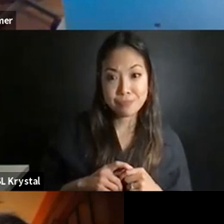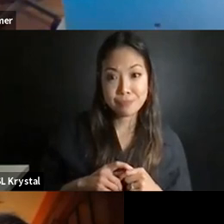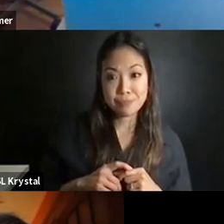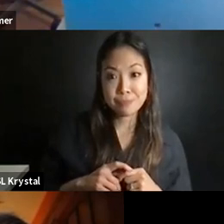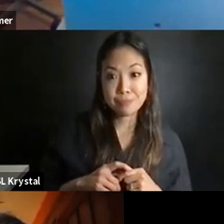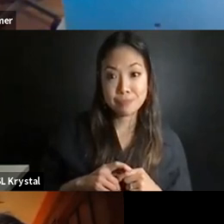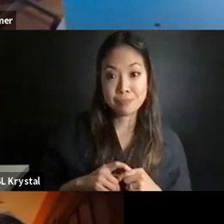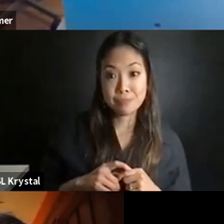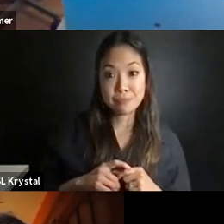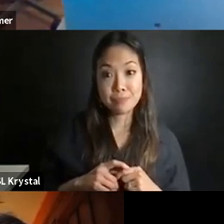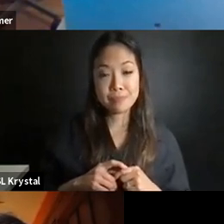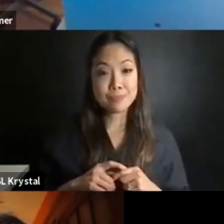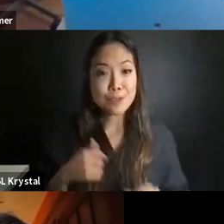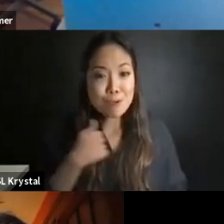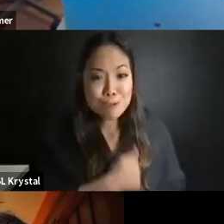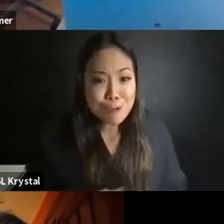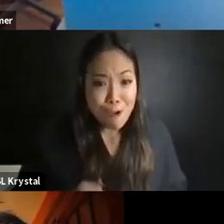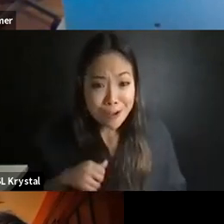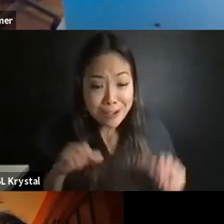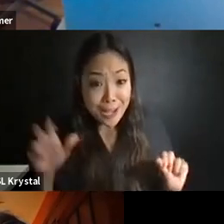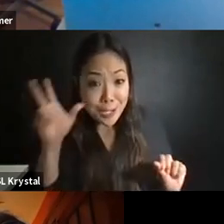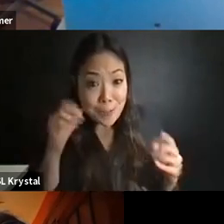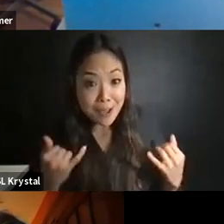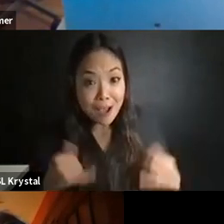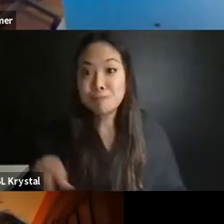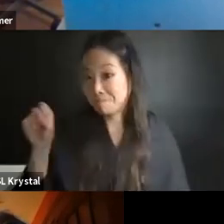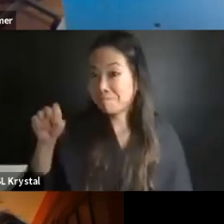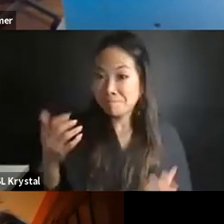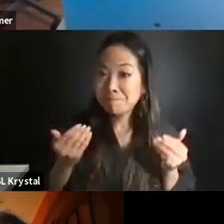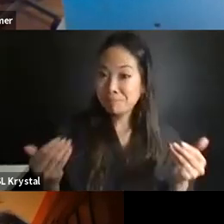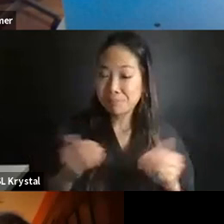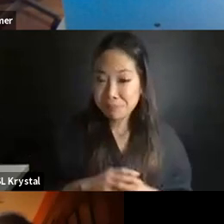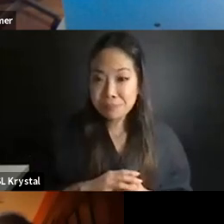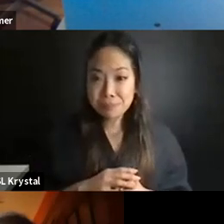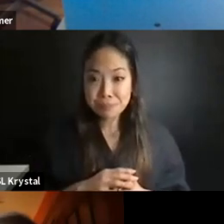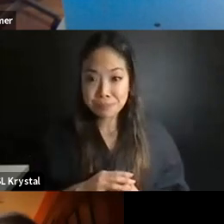again so sorry about this can you hear me now yes please go ahead